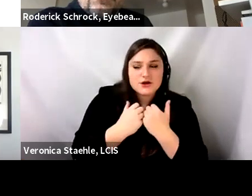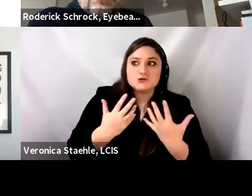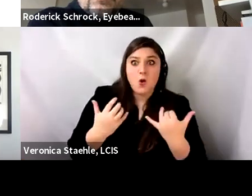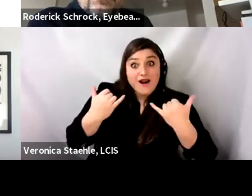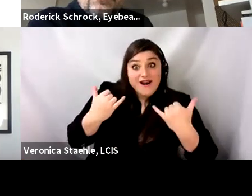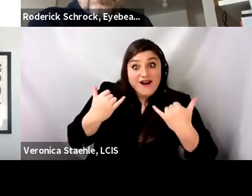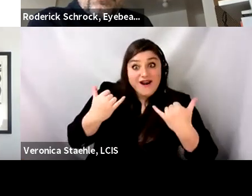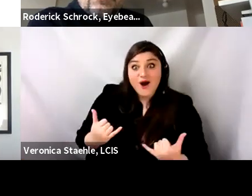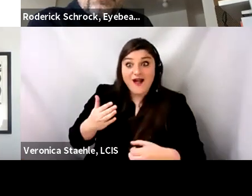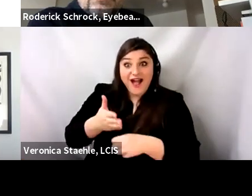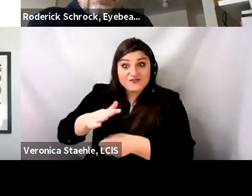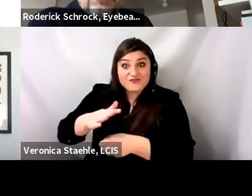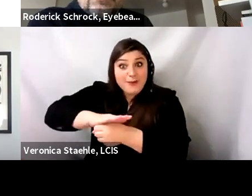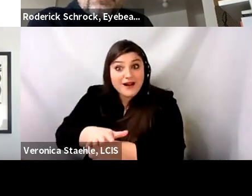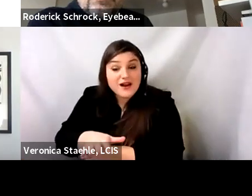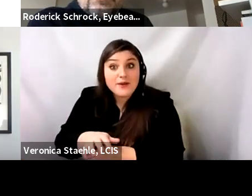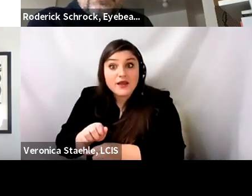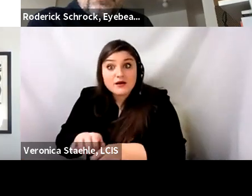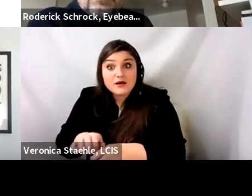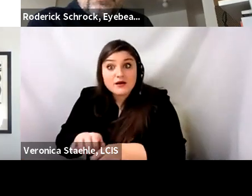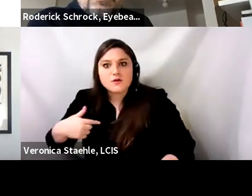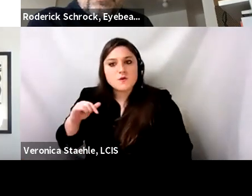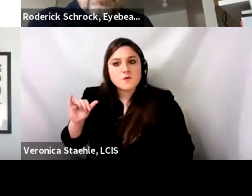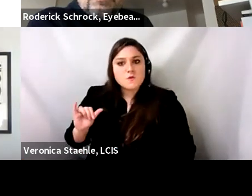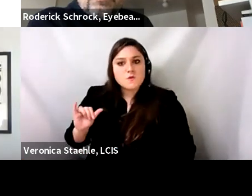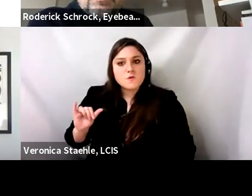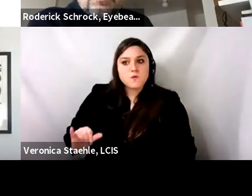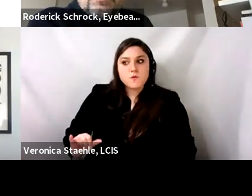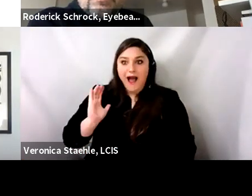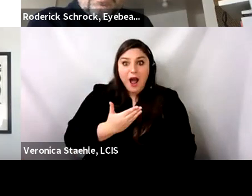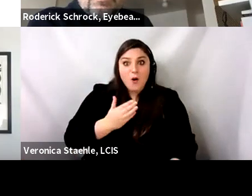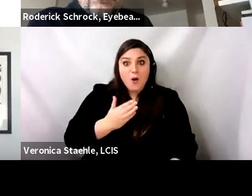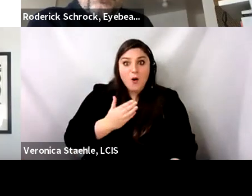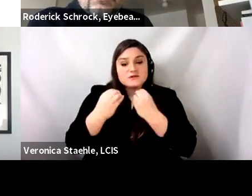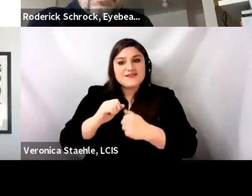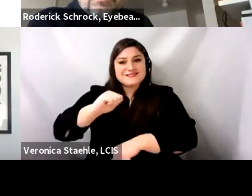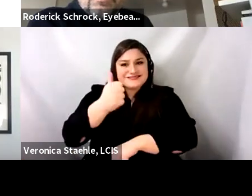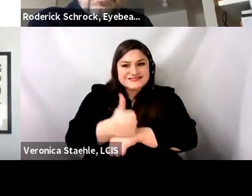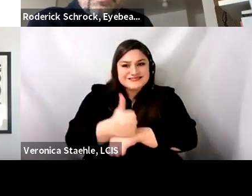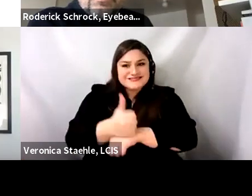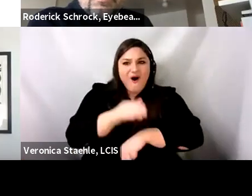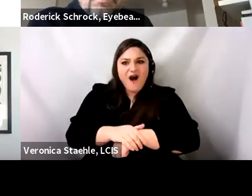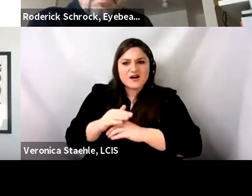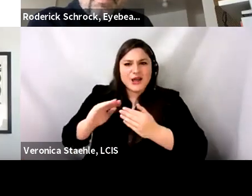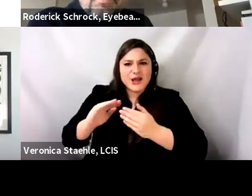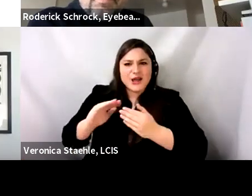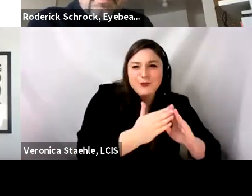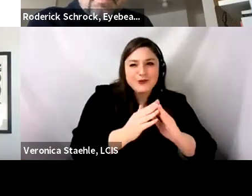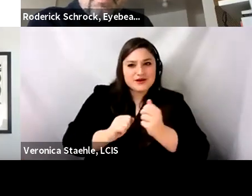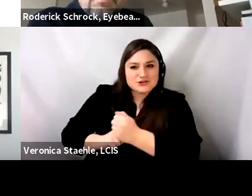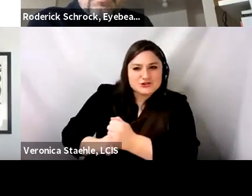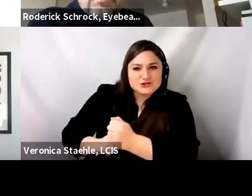found ourselves in. And as a leadership, you know, what we were clearly focused